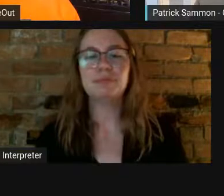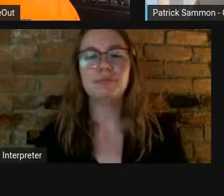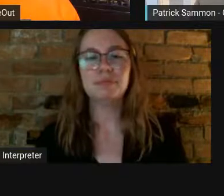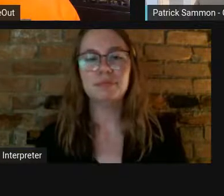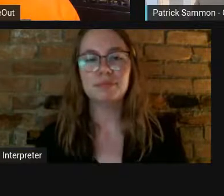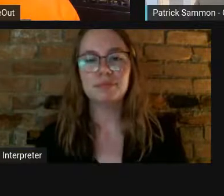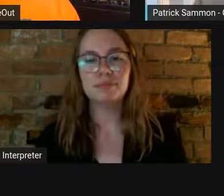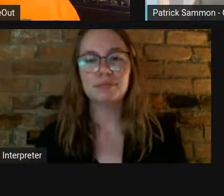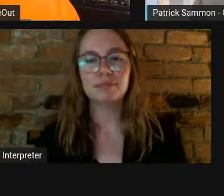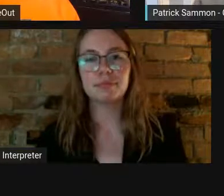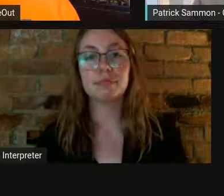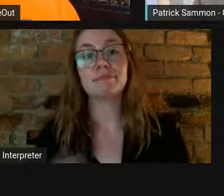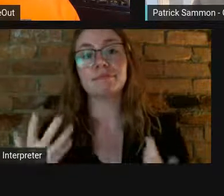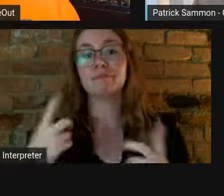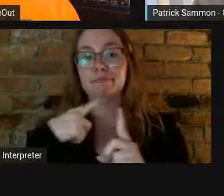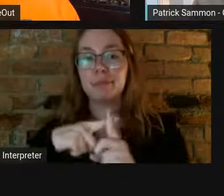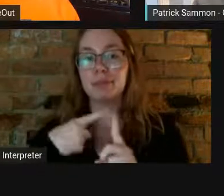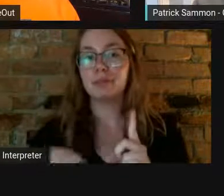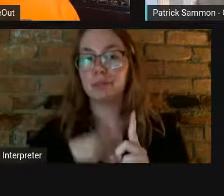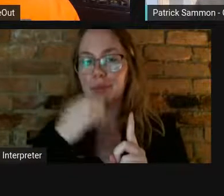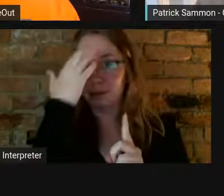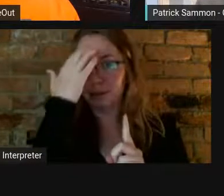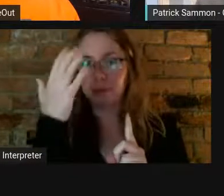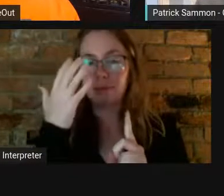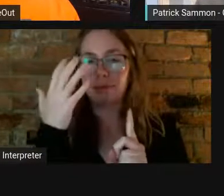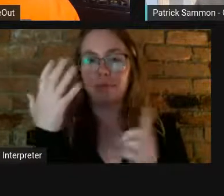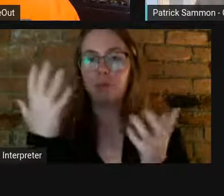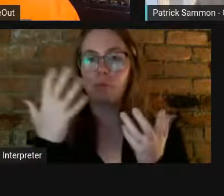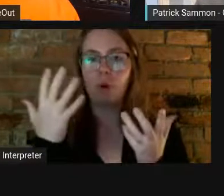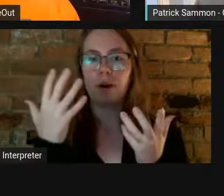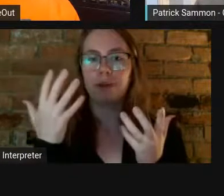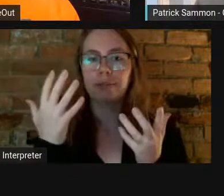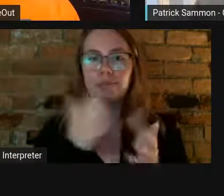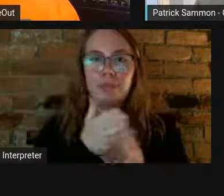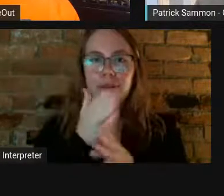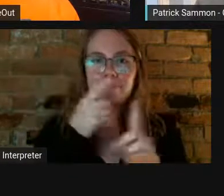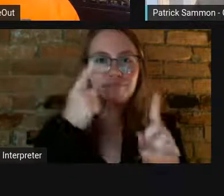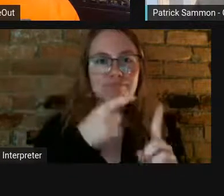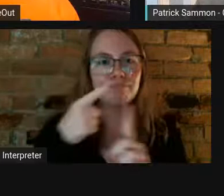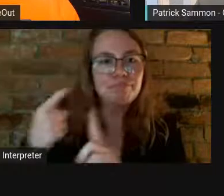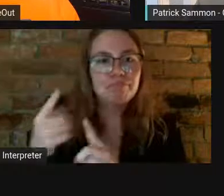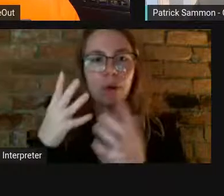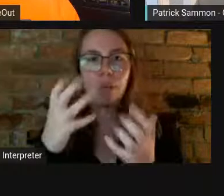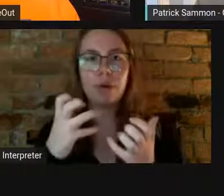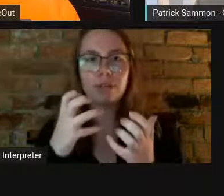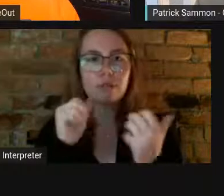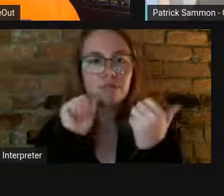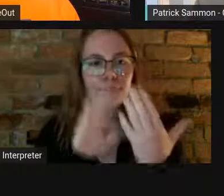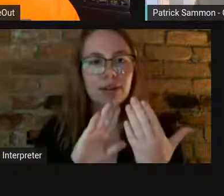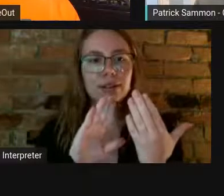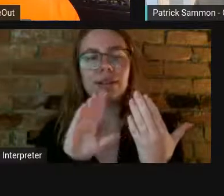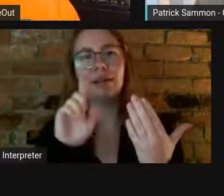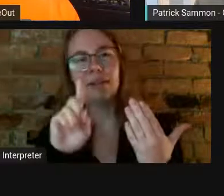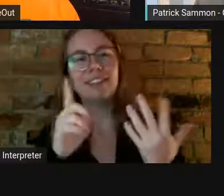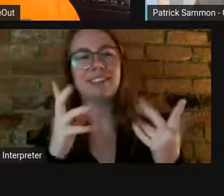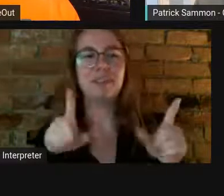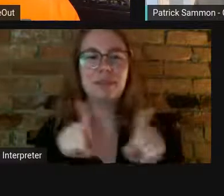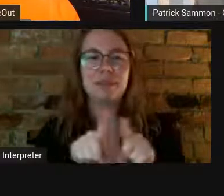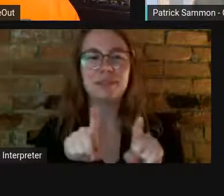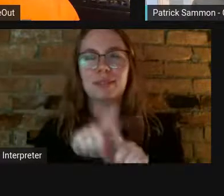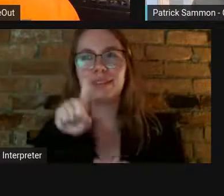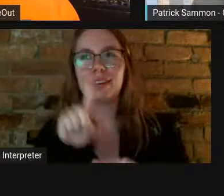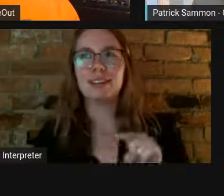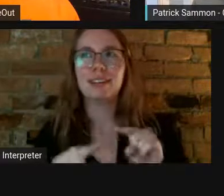we knew the sort of key points we wanted to hit. But of course, you can't be too devoted to that sort